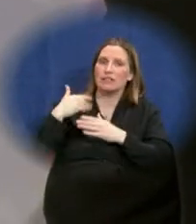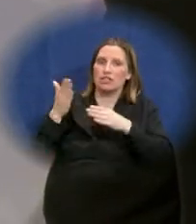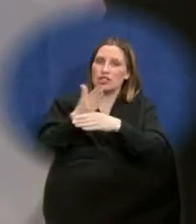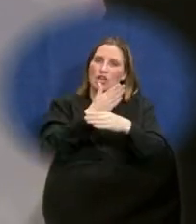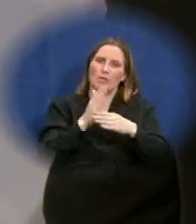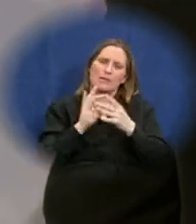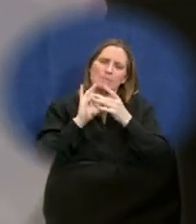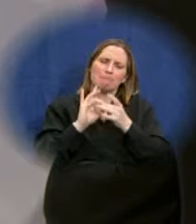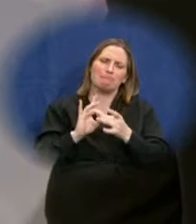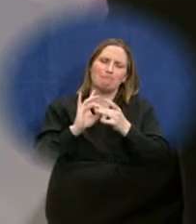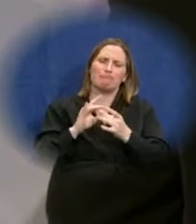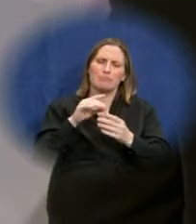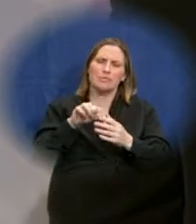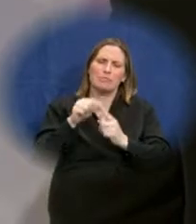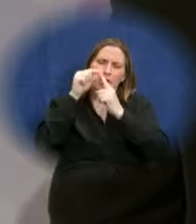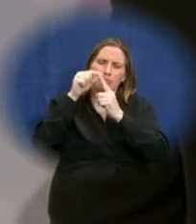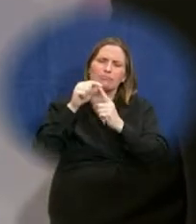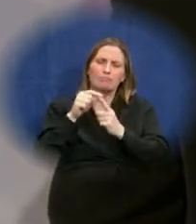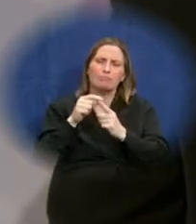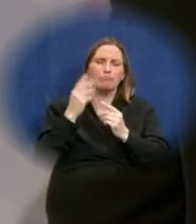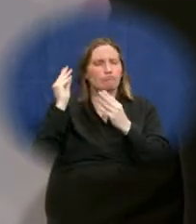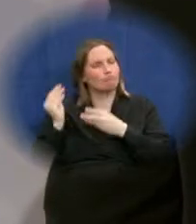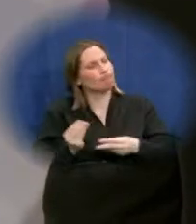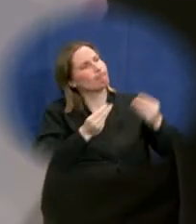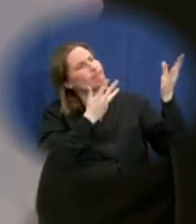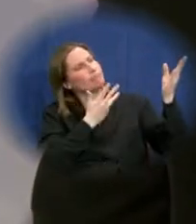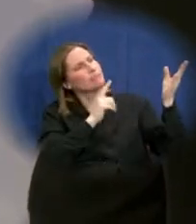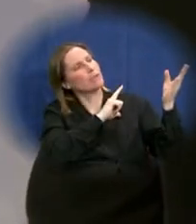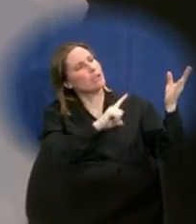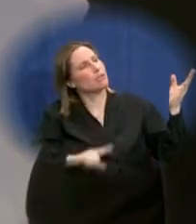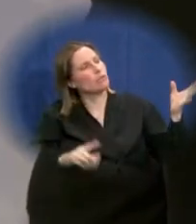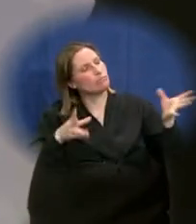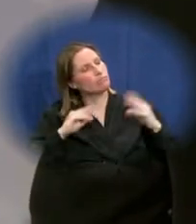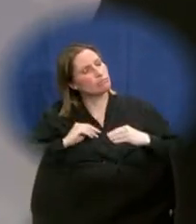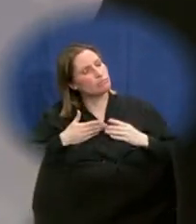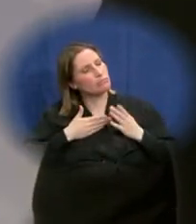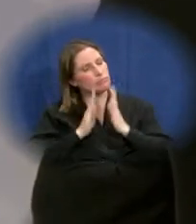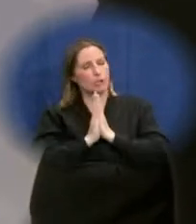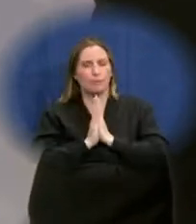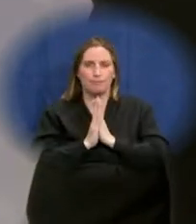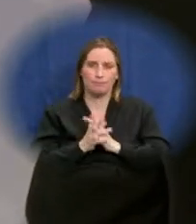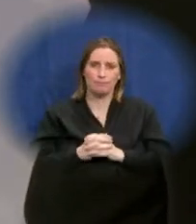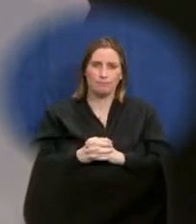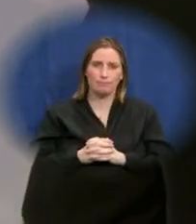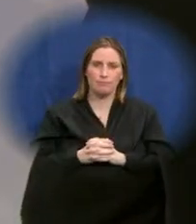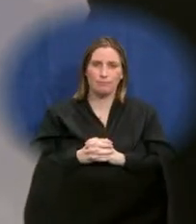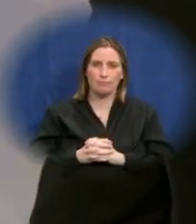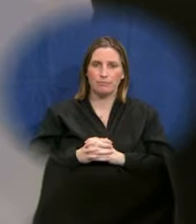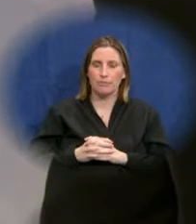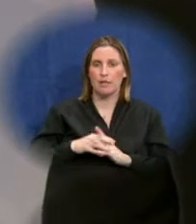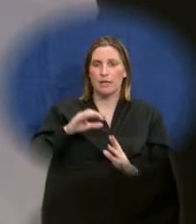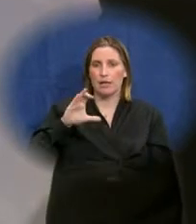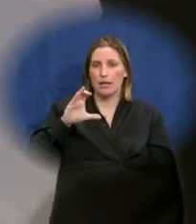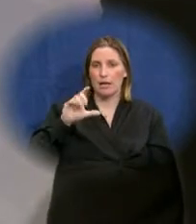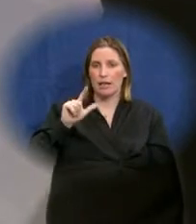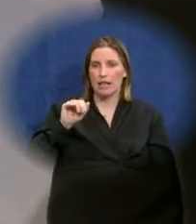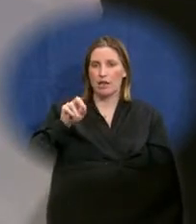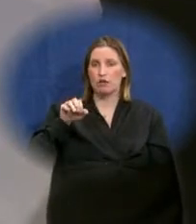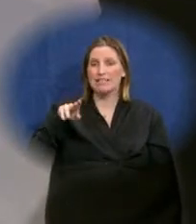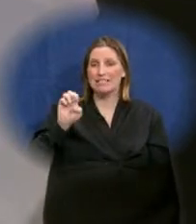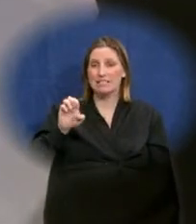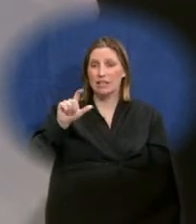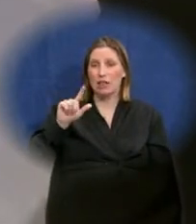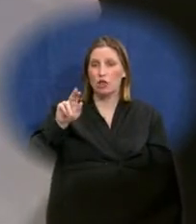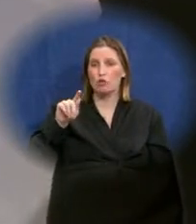special relationships. We pray to the Lord. Lord, hear our prayer. May Clarence Luke's, the special intention of today's